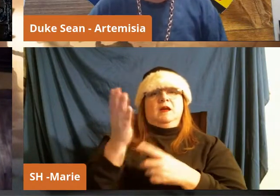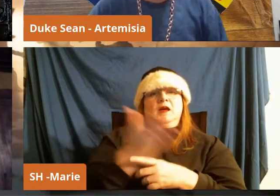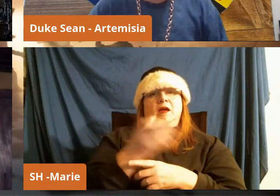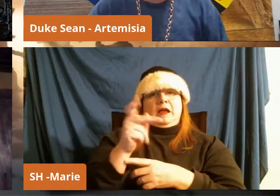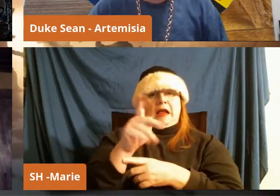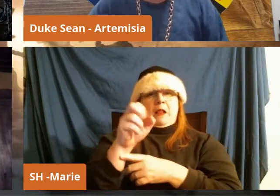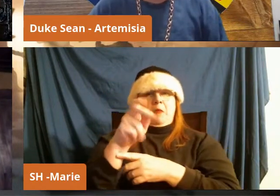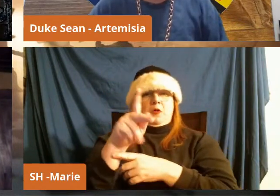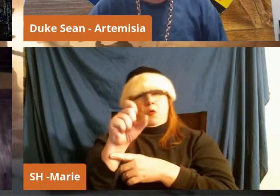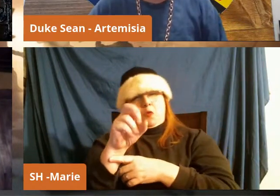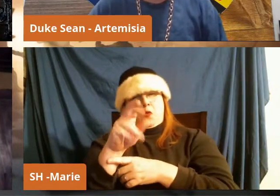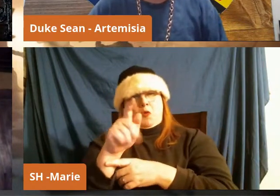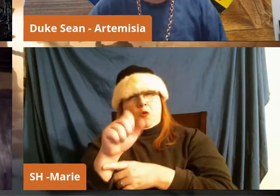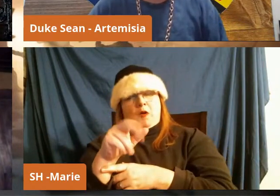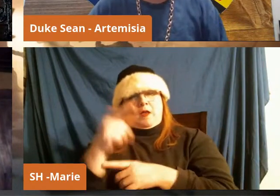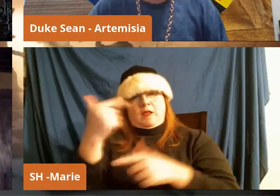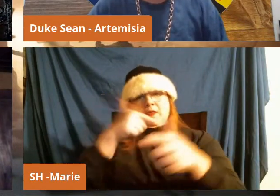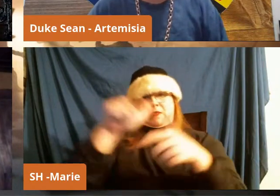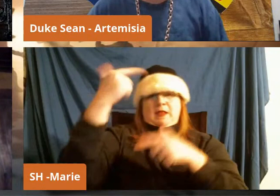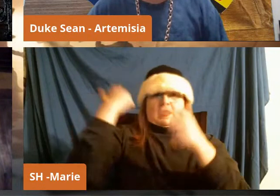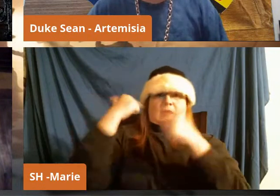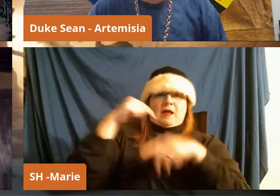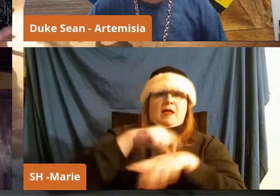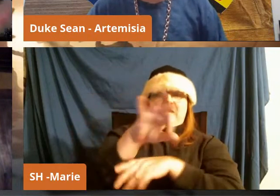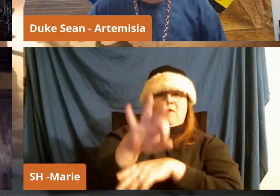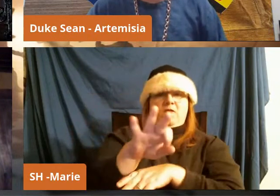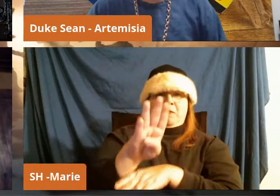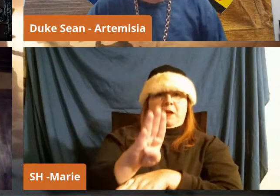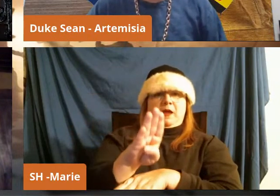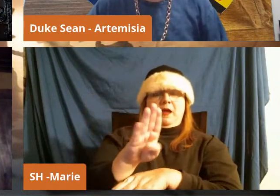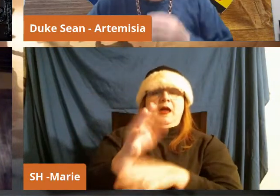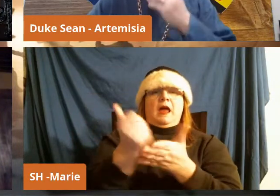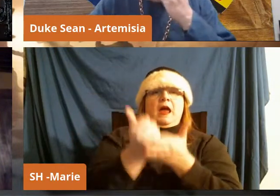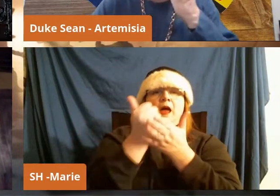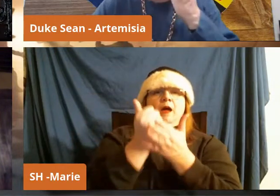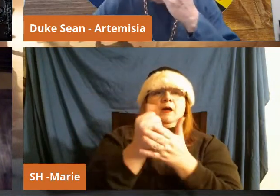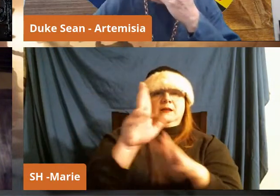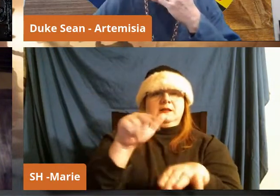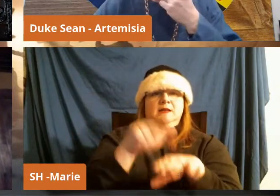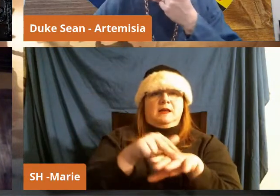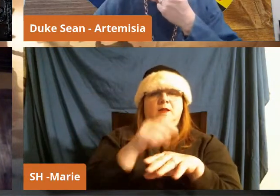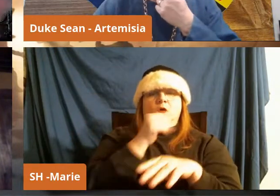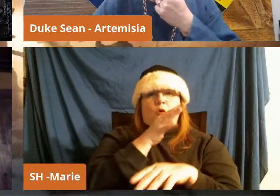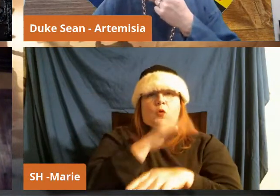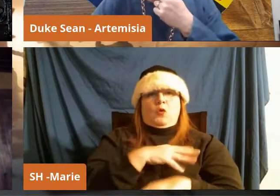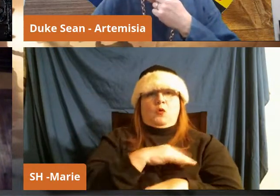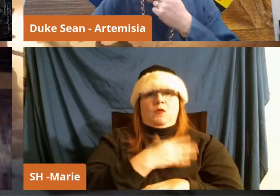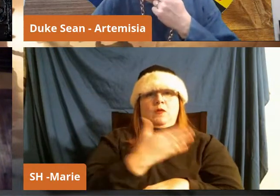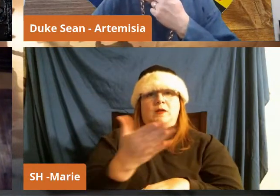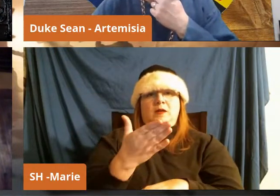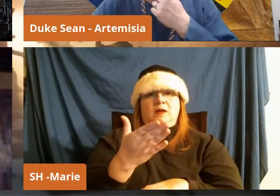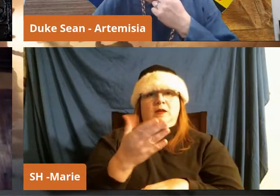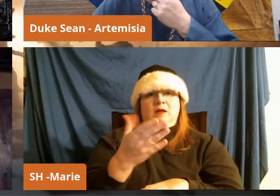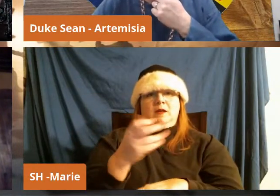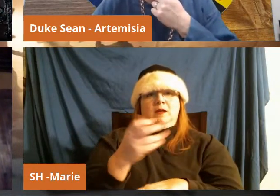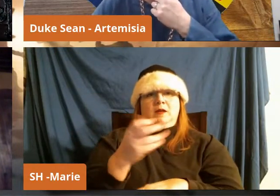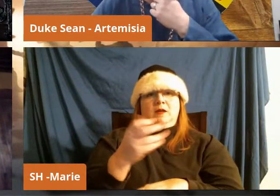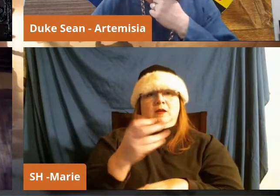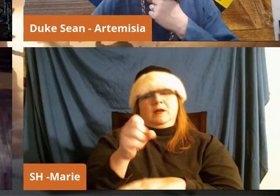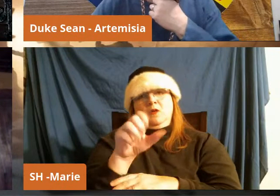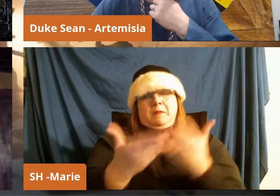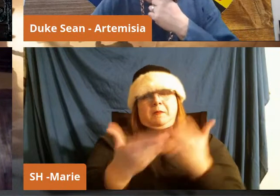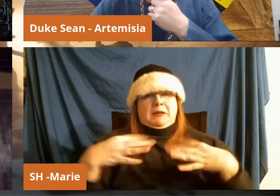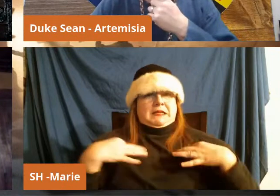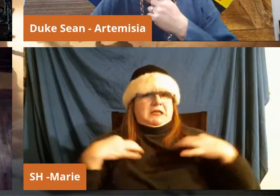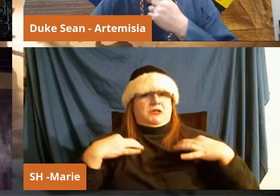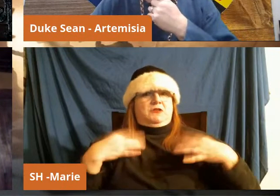patreon.com/Kalbar's Corner. And the link for that is on the Facebook. Help us out. Sign up. There's also some cool things you can get in swag and stuff, and maybe T-shirts